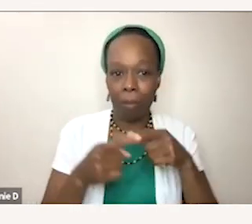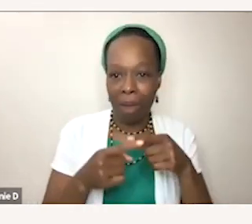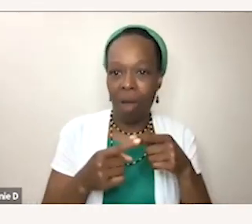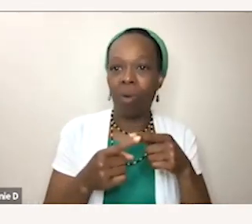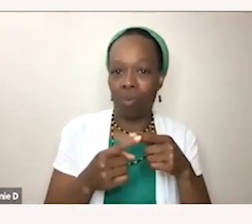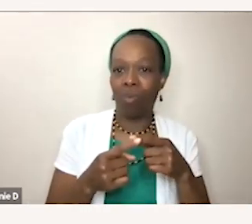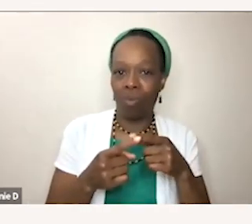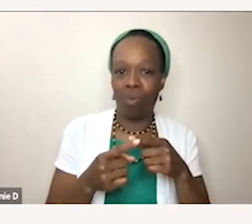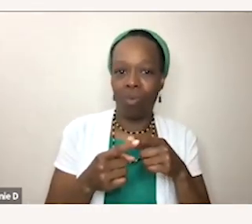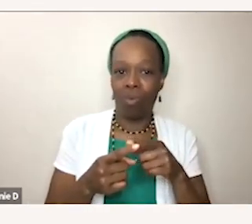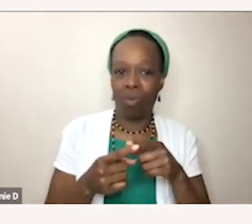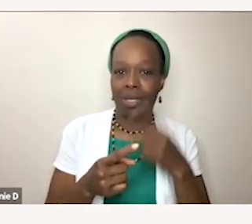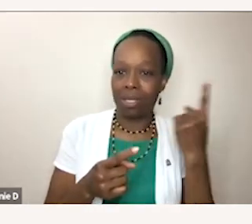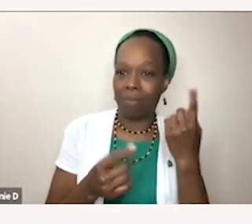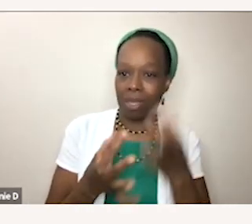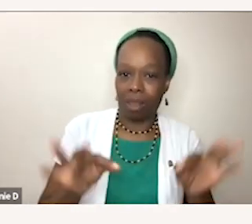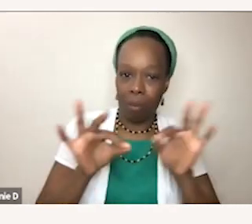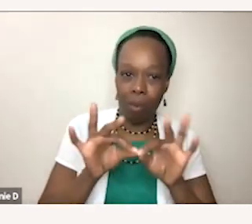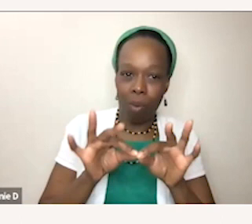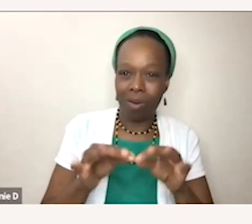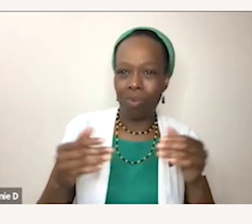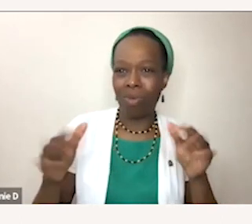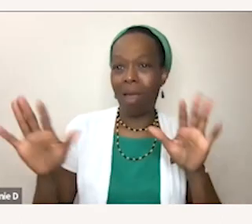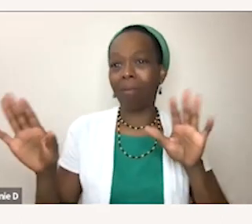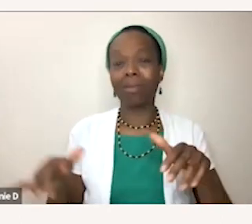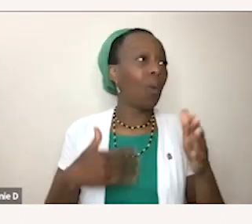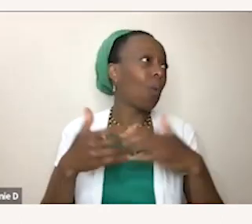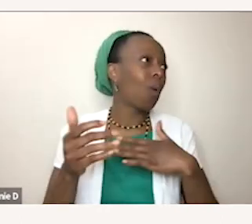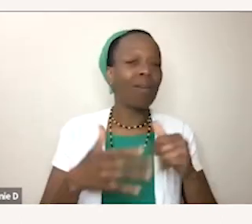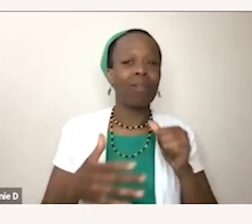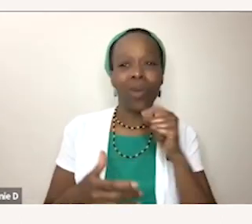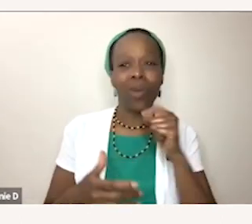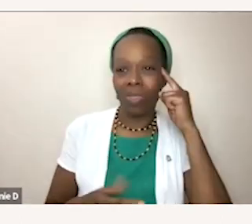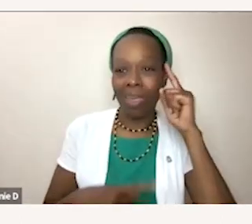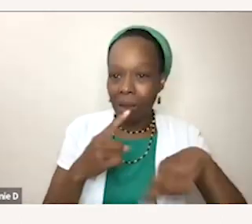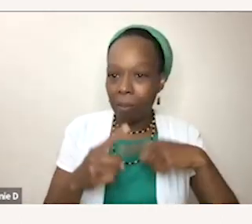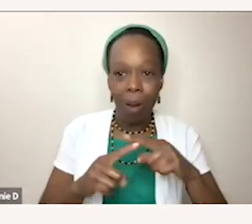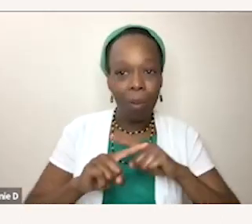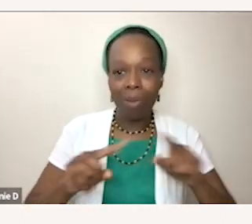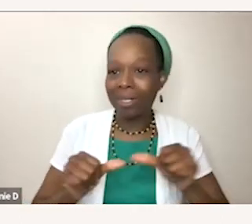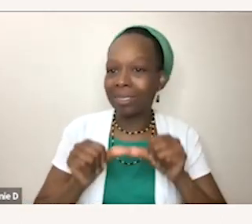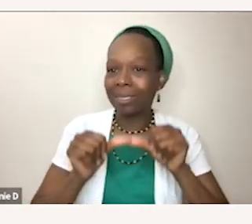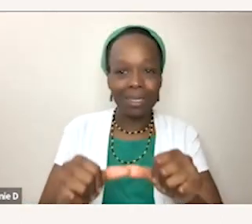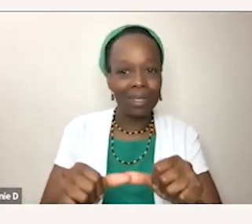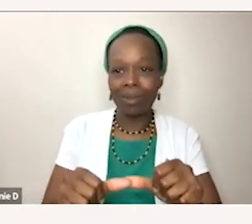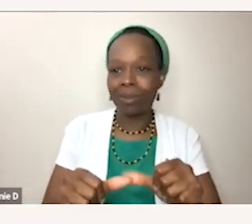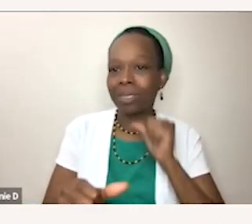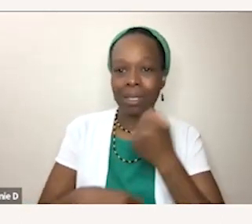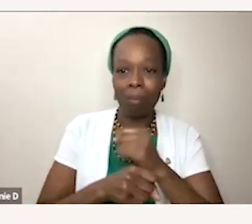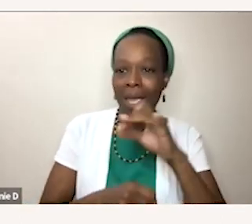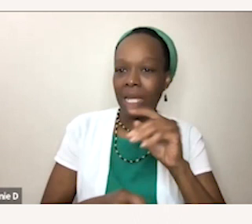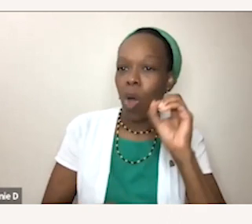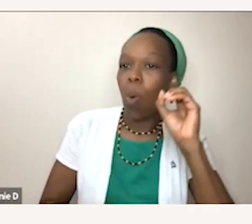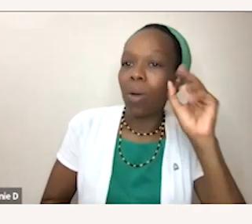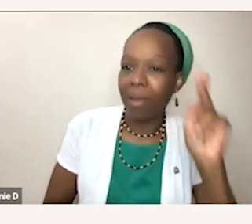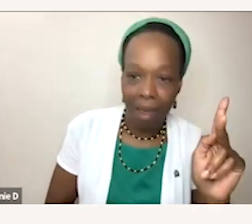of our lexicon and we say them without even thinking about it most of the time. But that doesn't mean that that's okay. And that doesn't mean